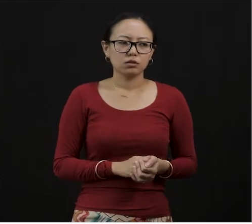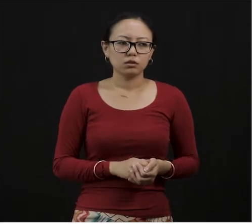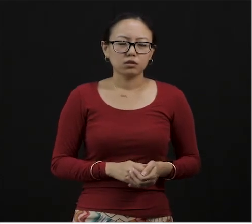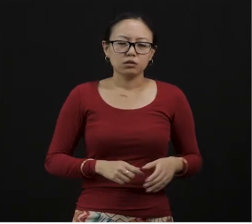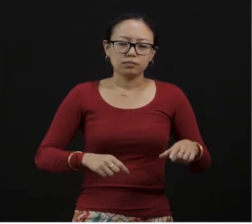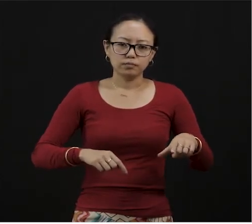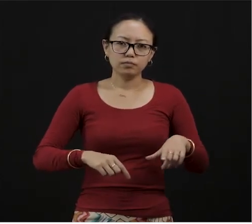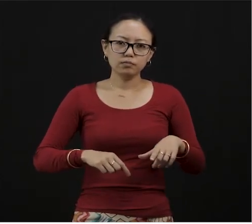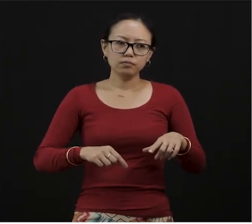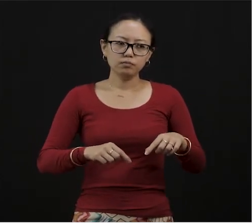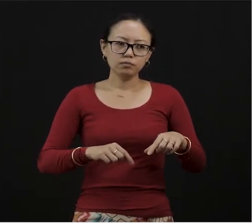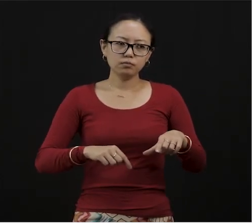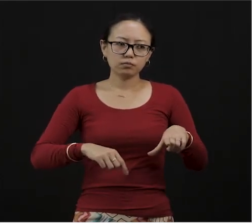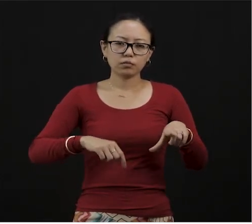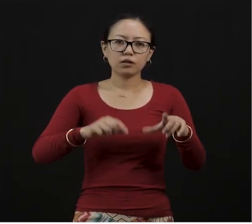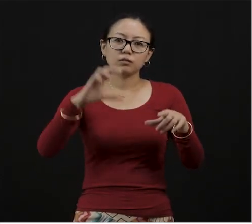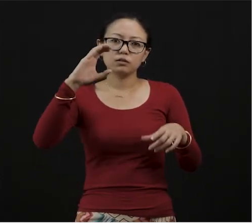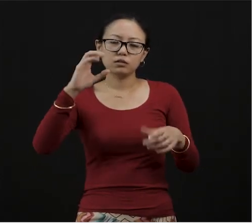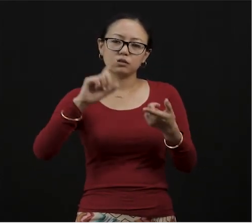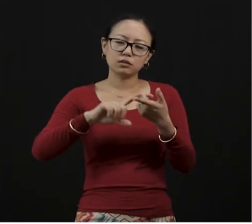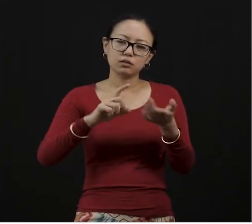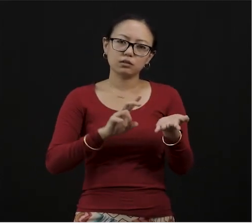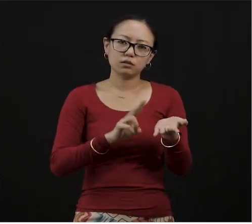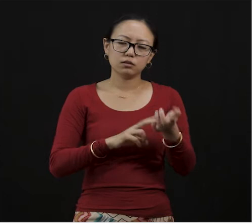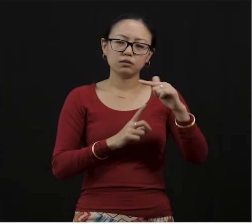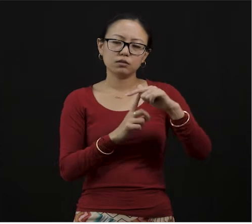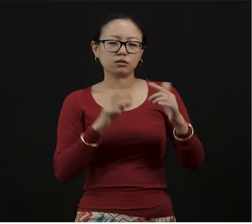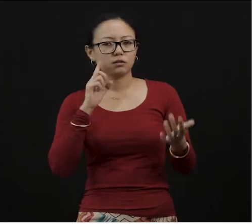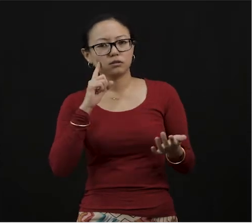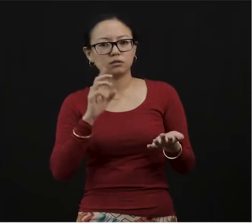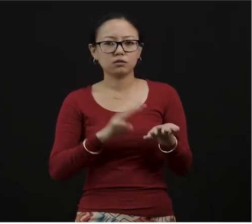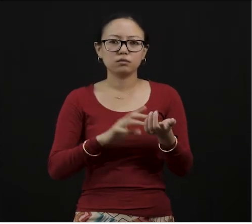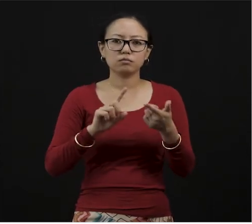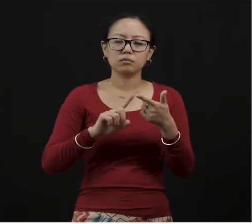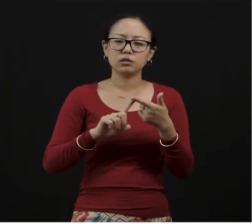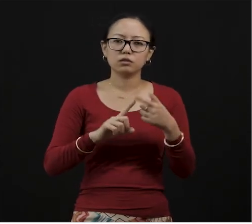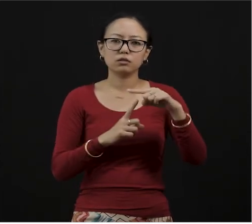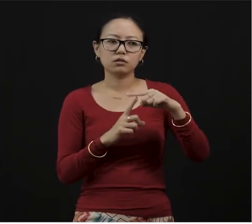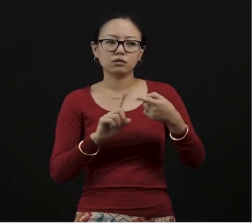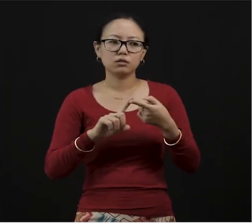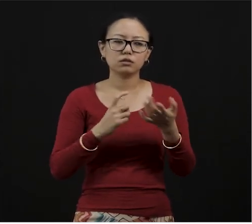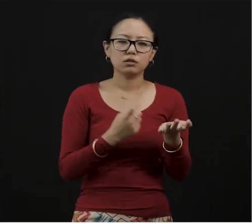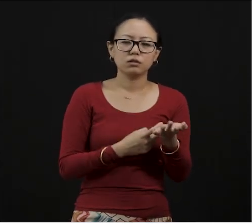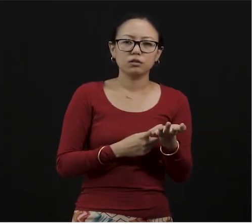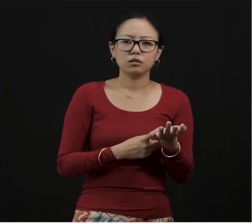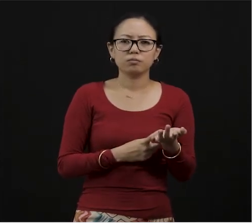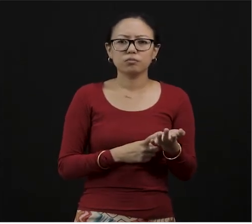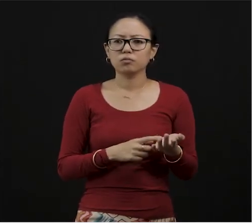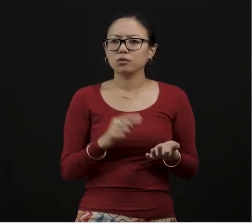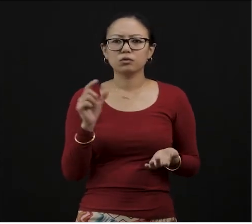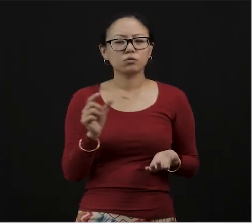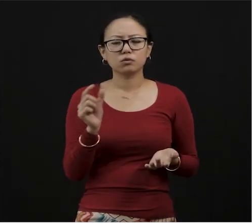or measuring a band, a pen, or a small objects like this remote. Okay,